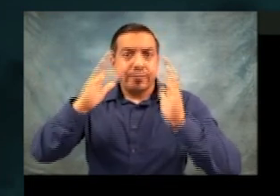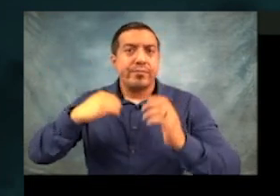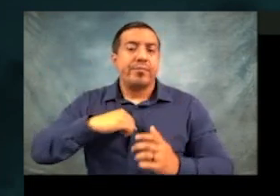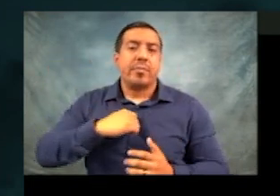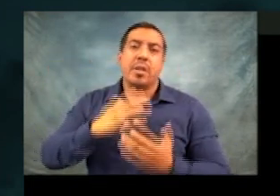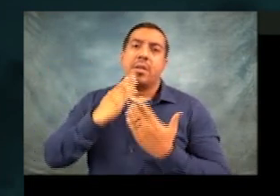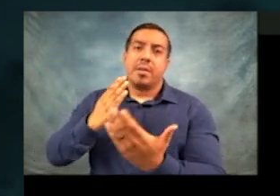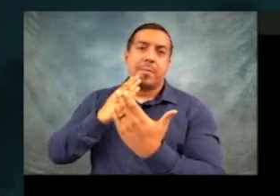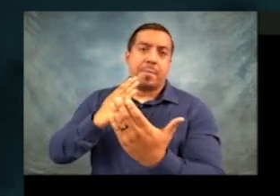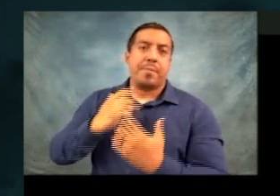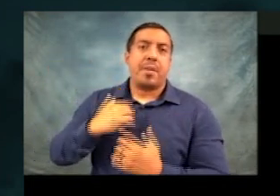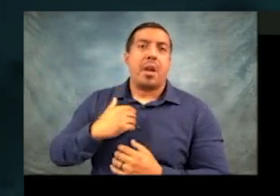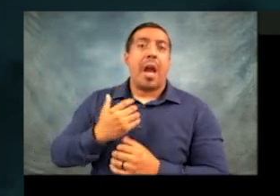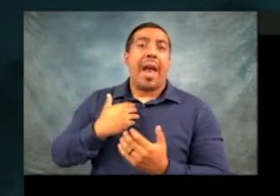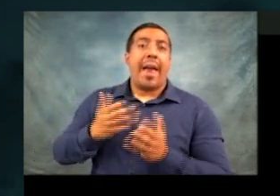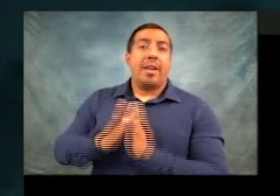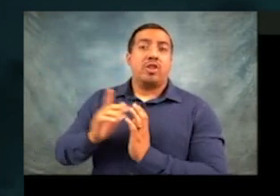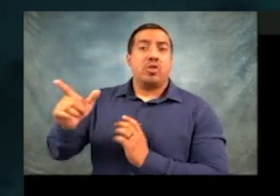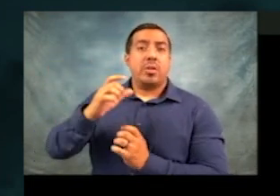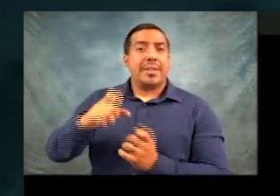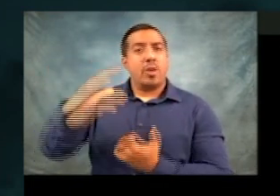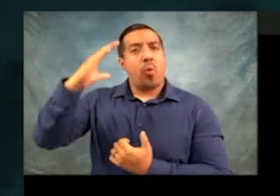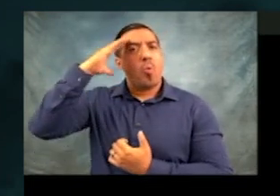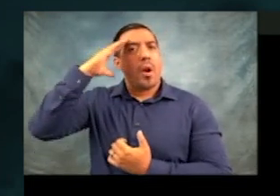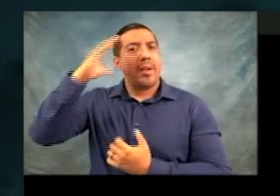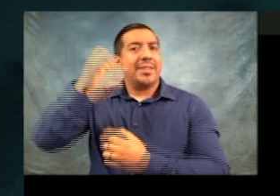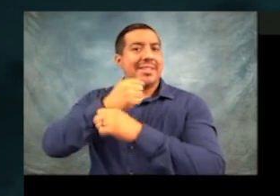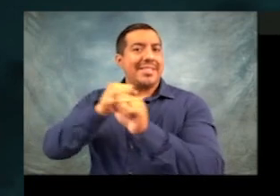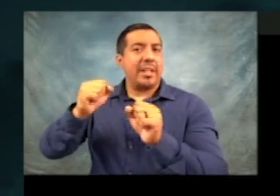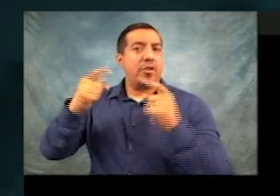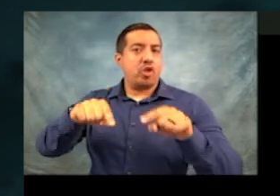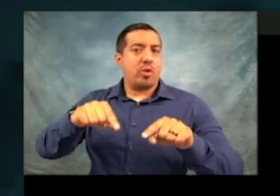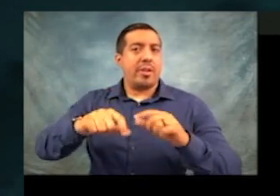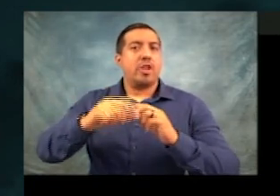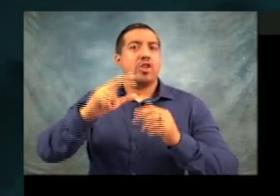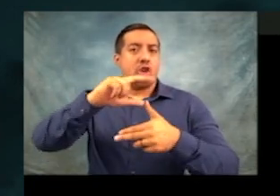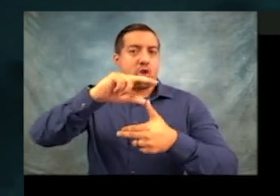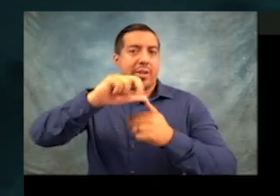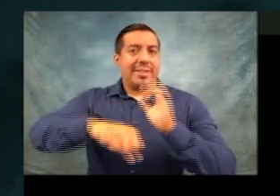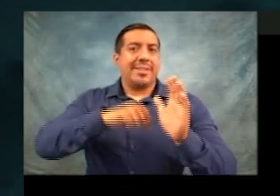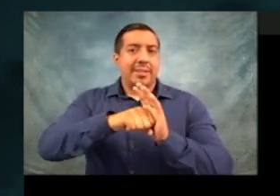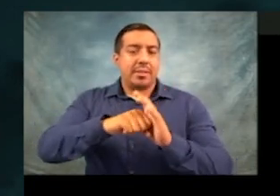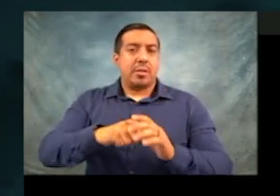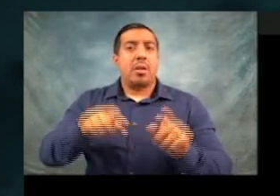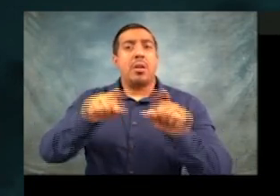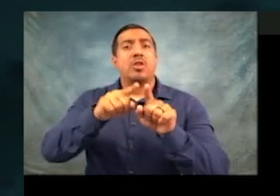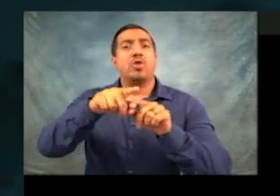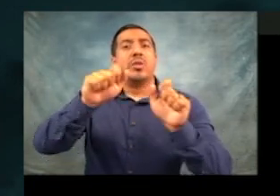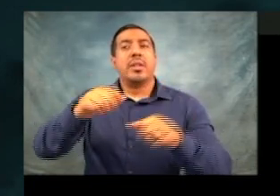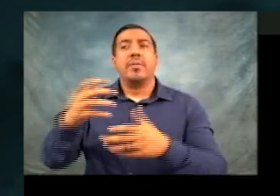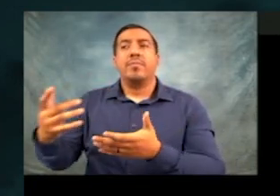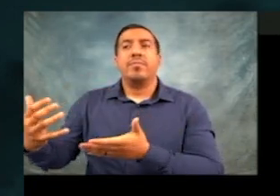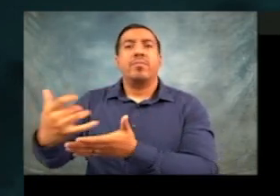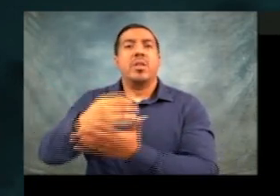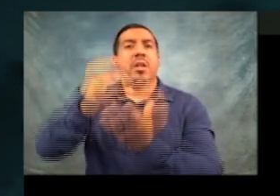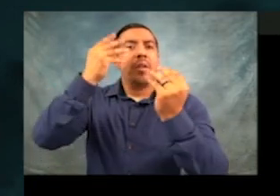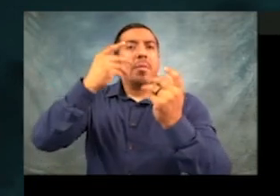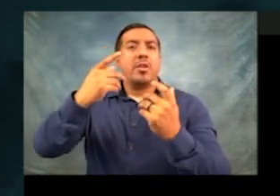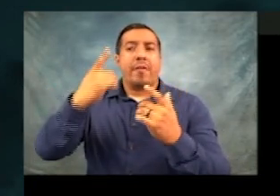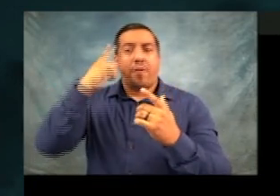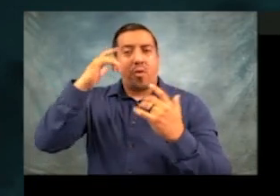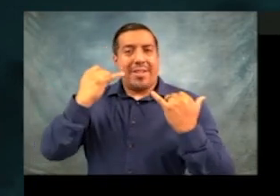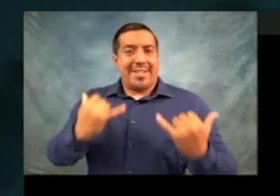I please ask that you be aware and safe this hurricane season. You can always get information regarding